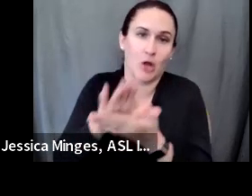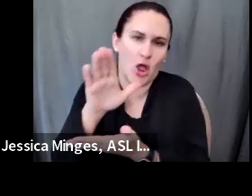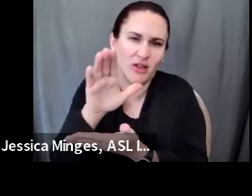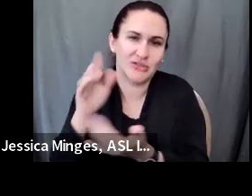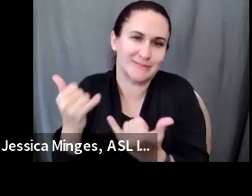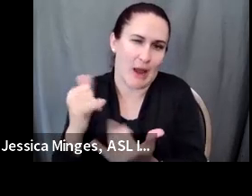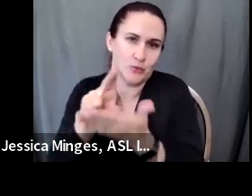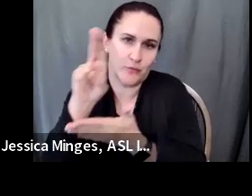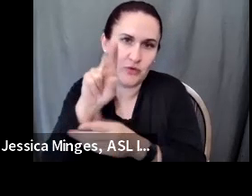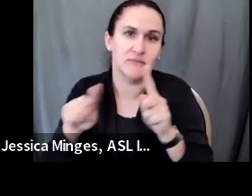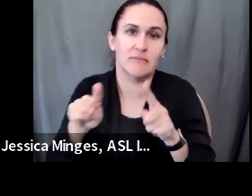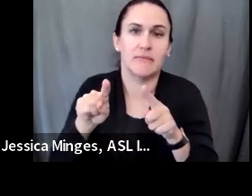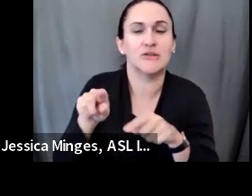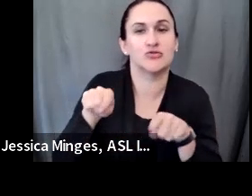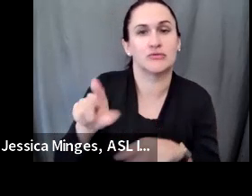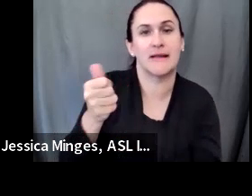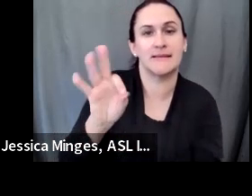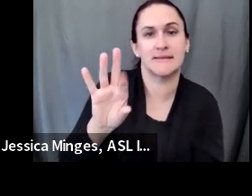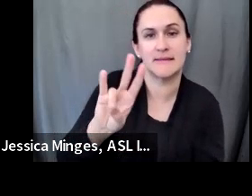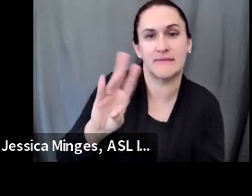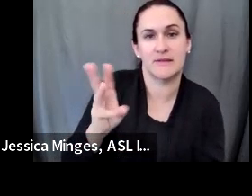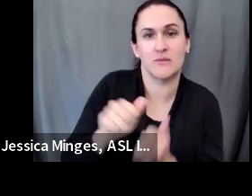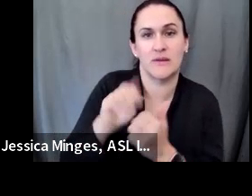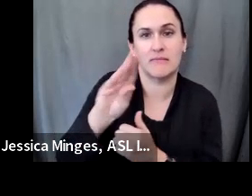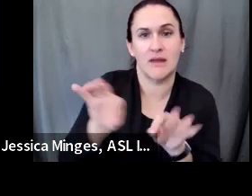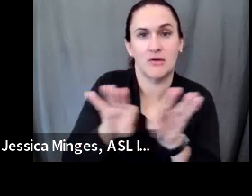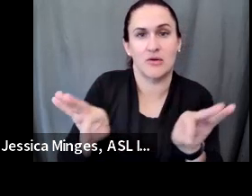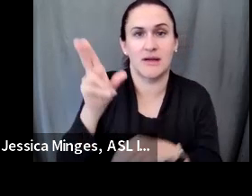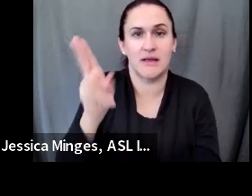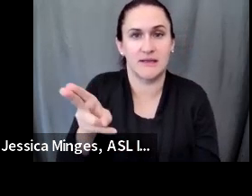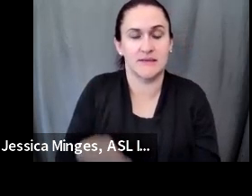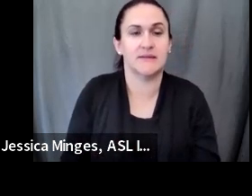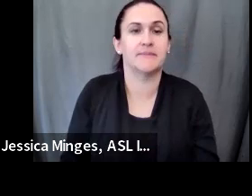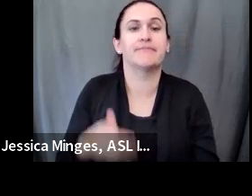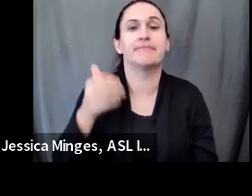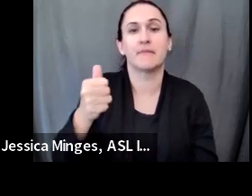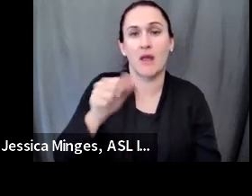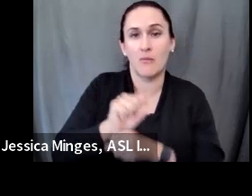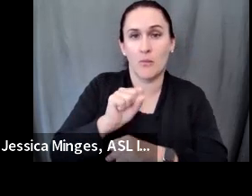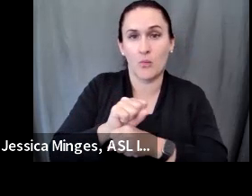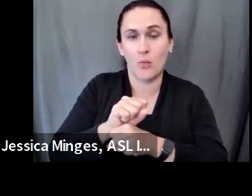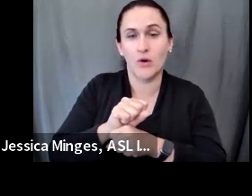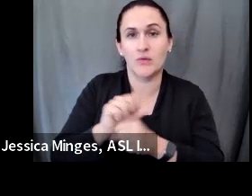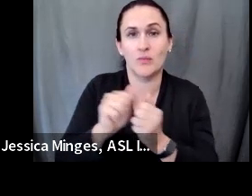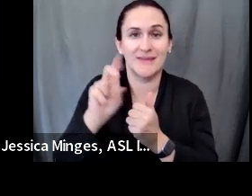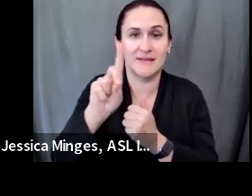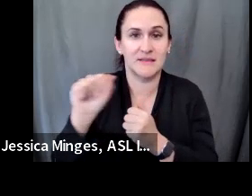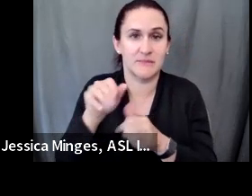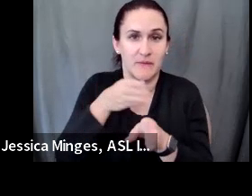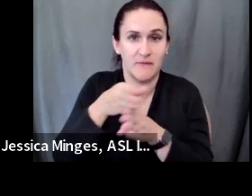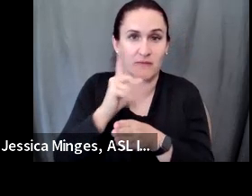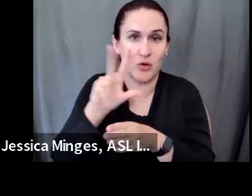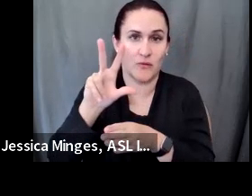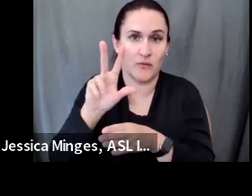in 1976 with a bachelor's degree in history. He has worked in the disability field for